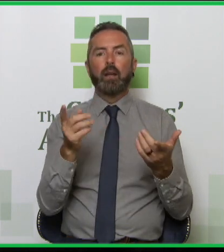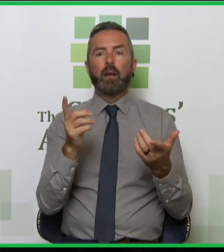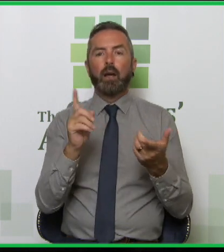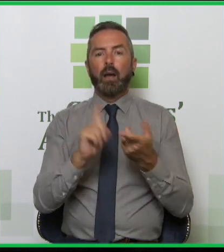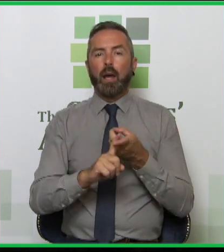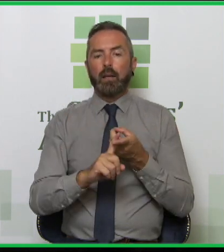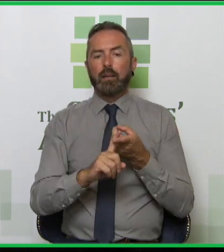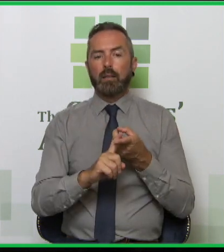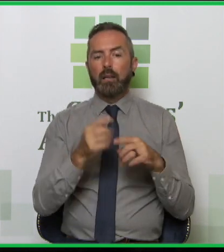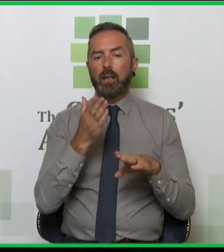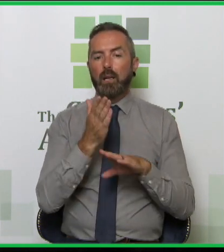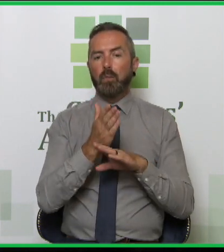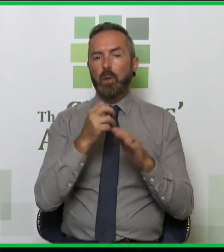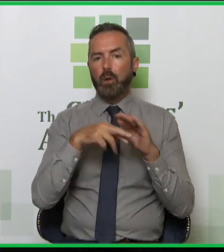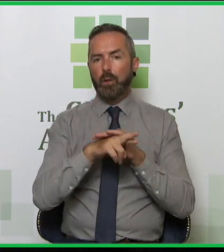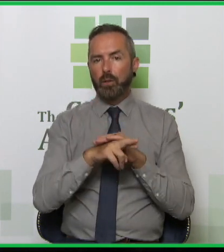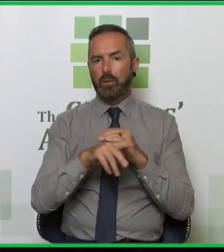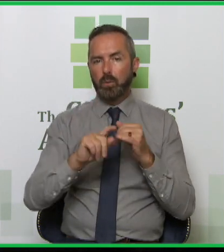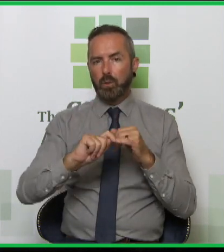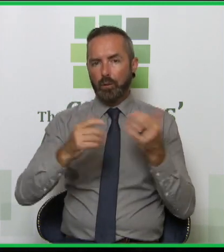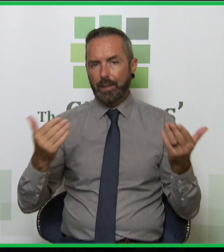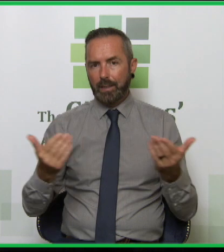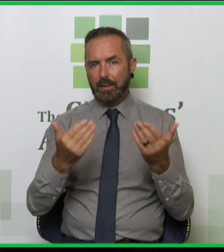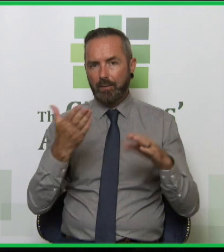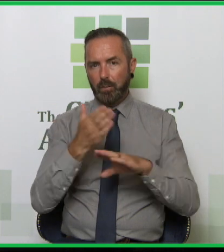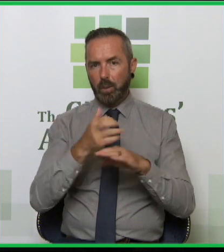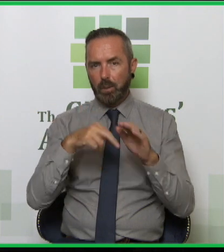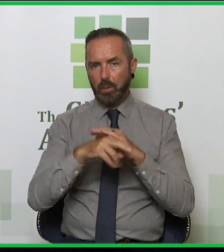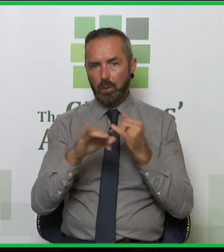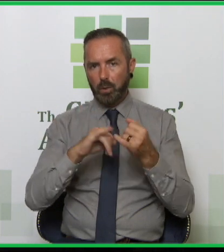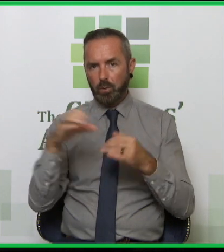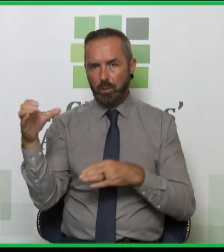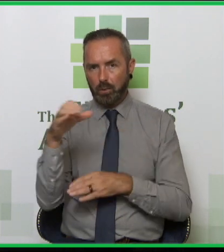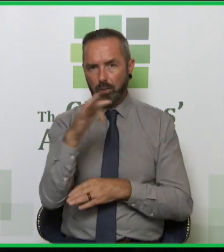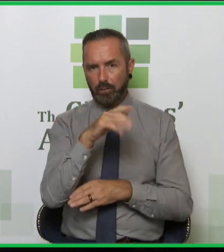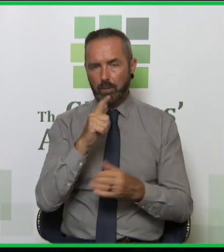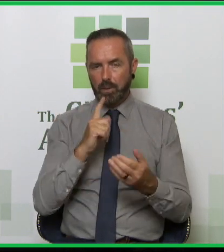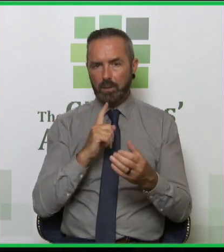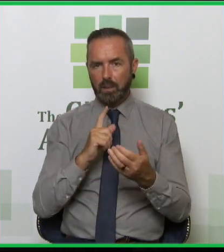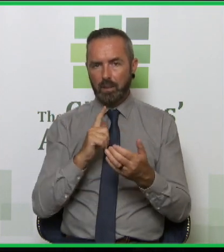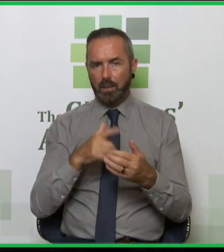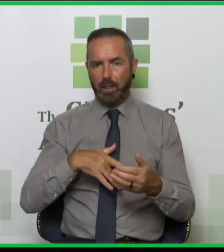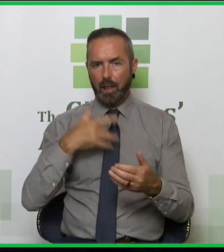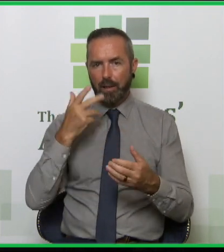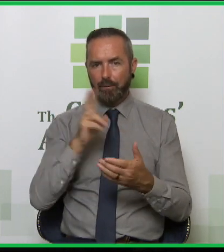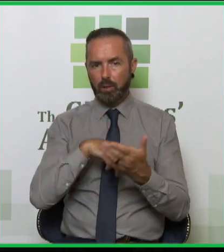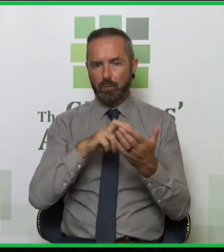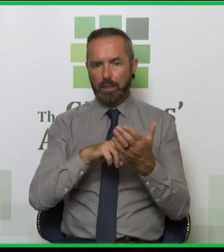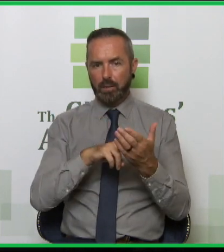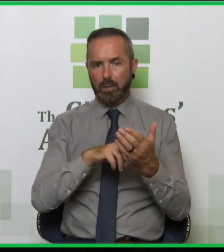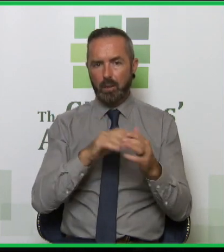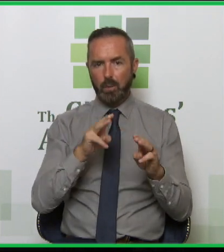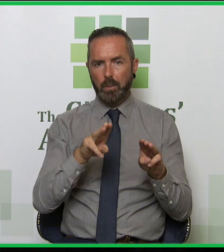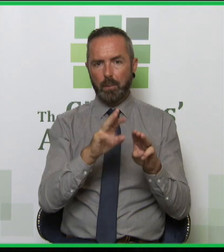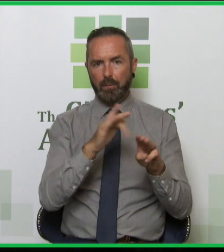number of incentives to incentivise employers to recruit people from the live register. So we have a scheme called the Jobs Plus scheme, which is it's